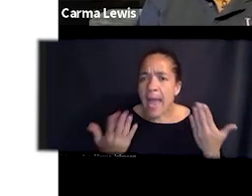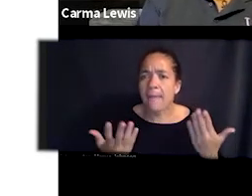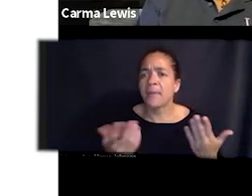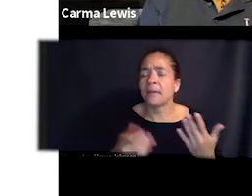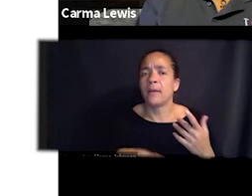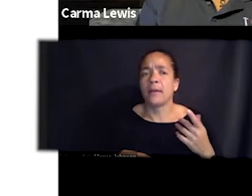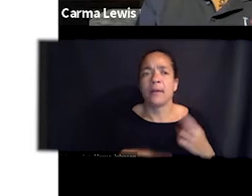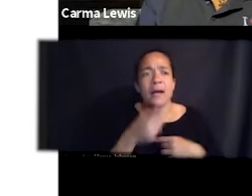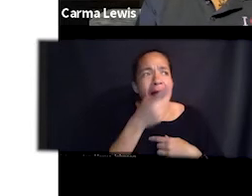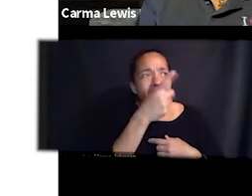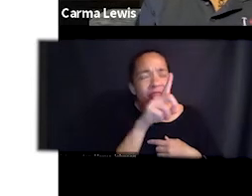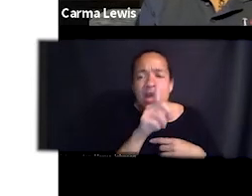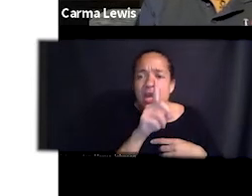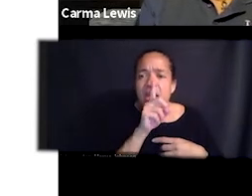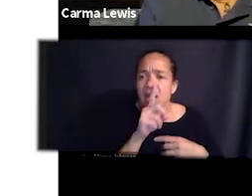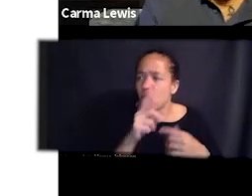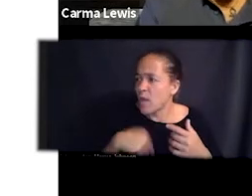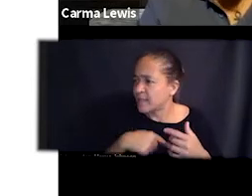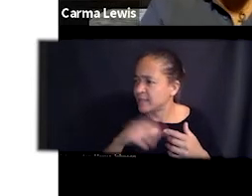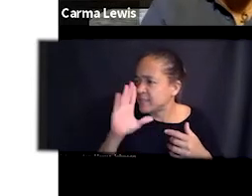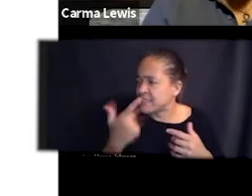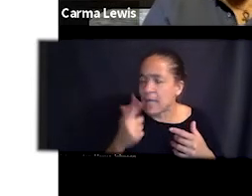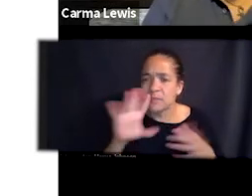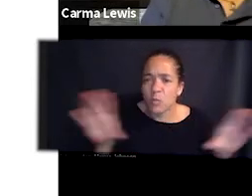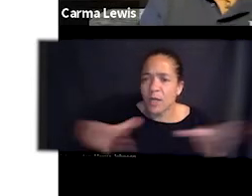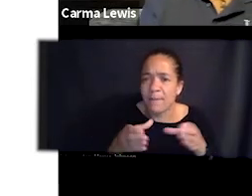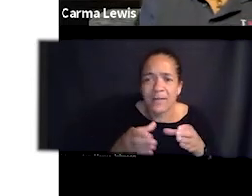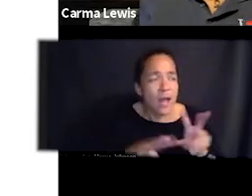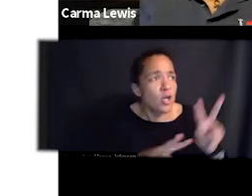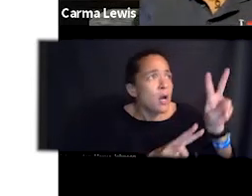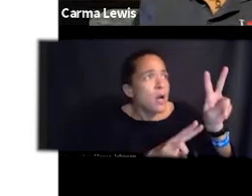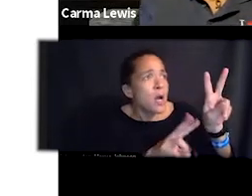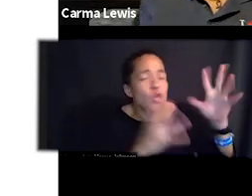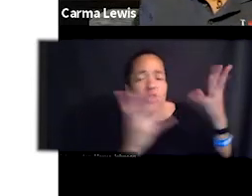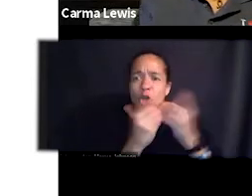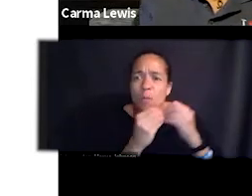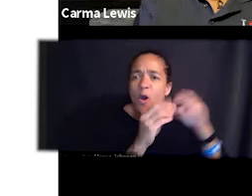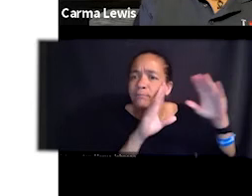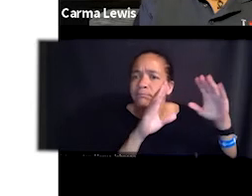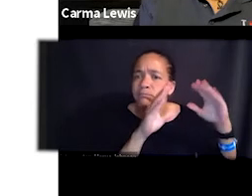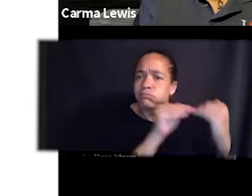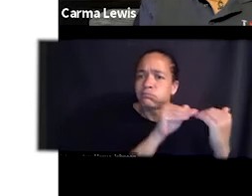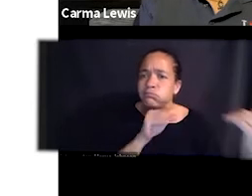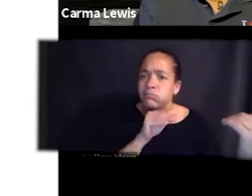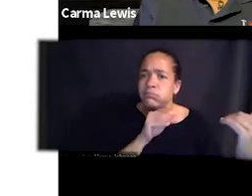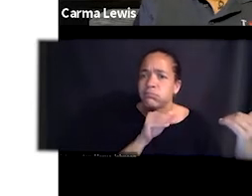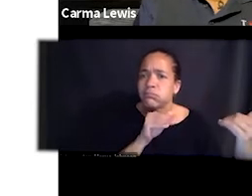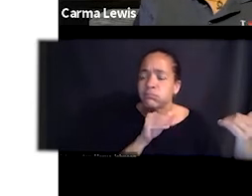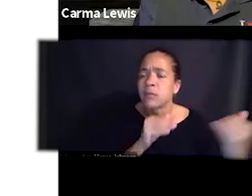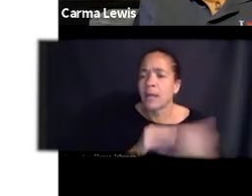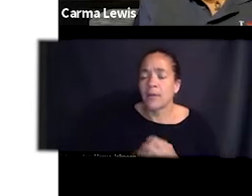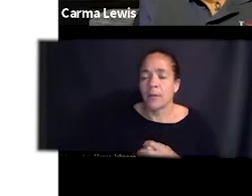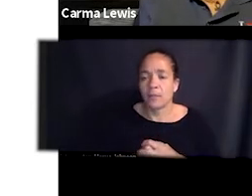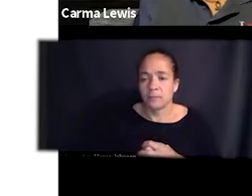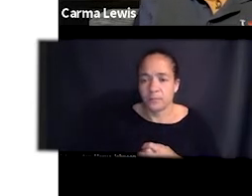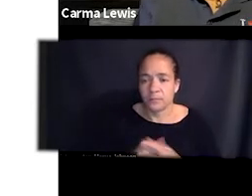come together. People are, our residents are accustomed to my foundation